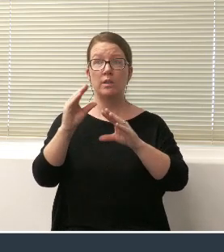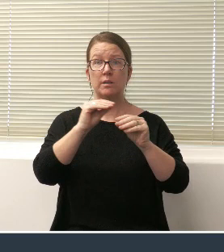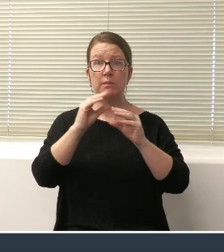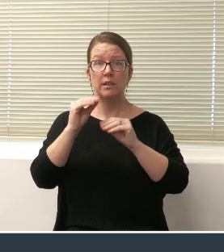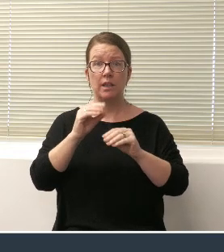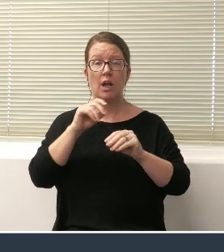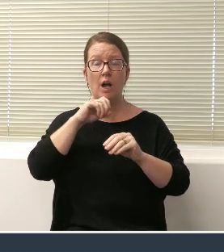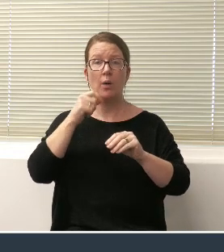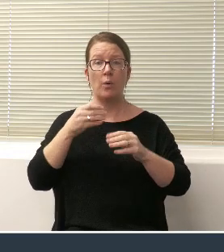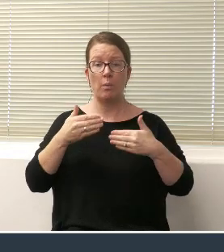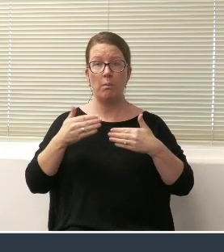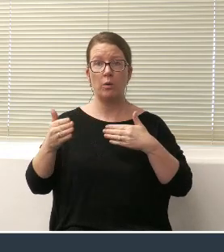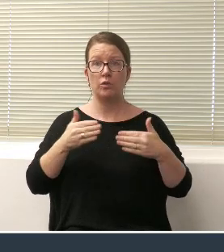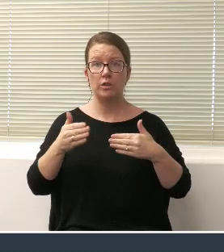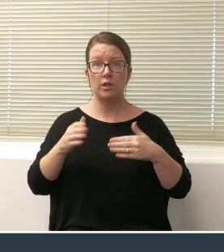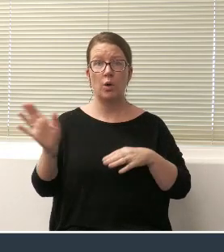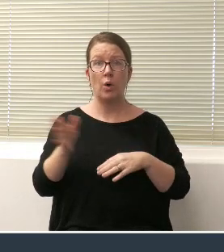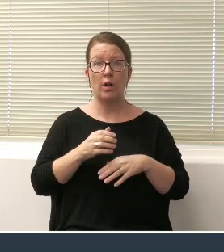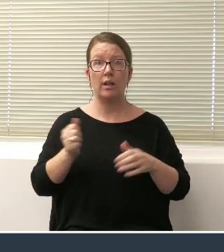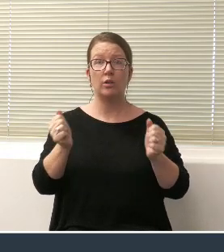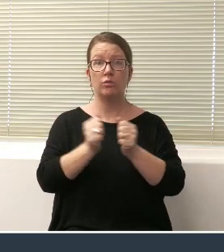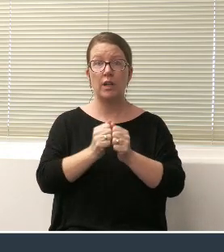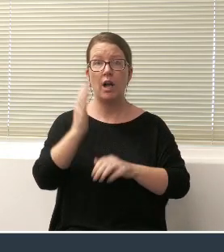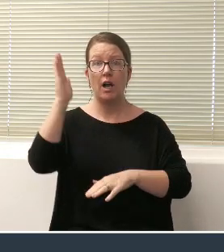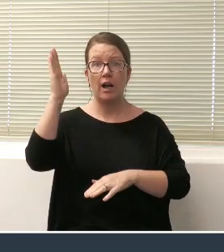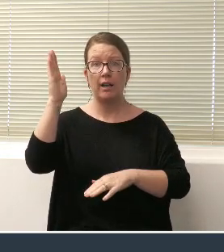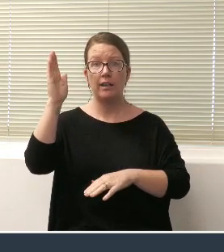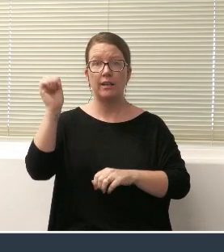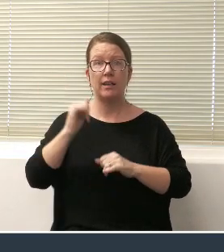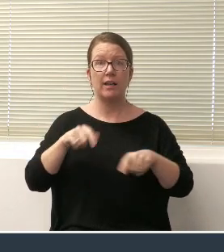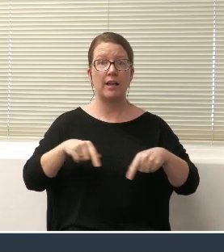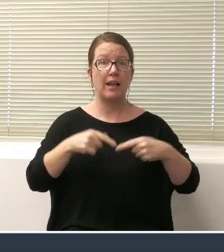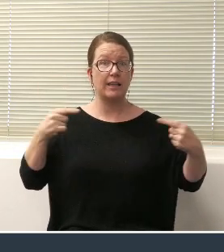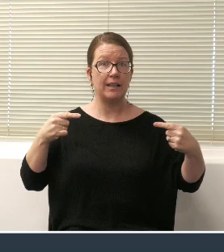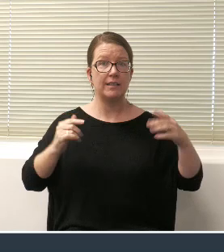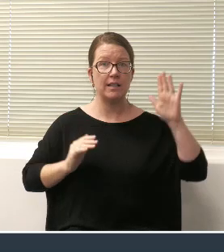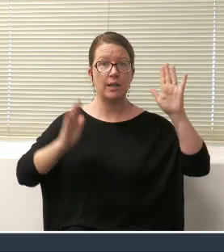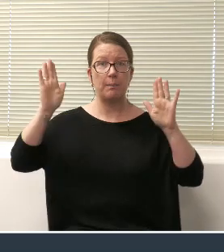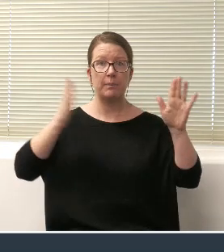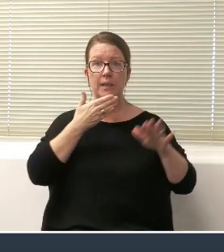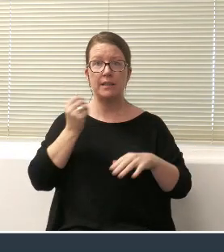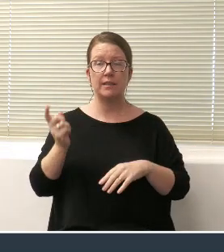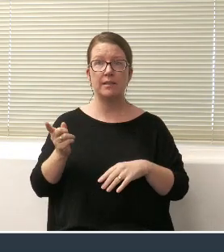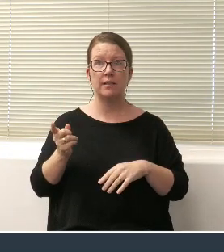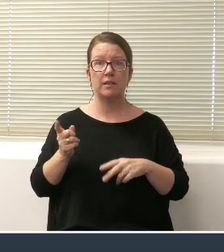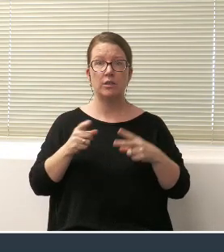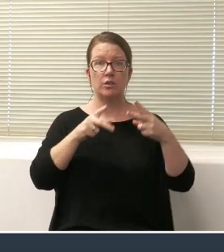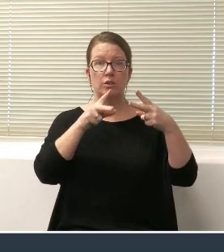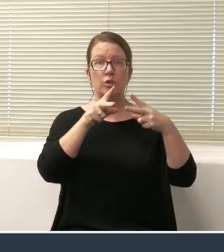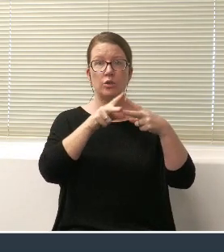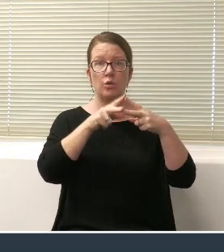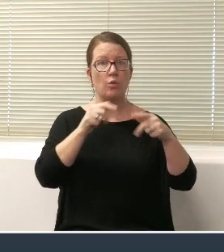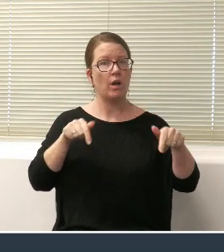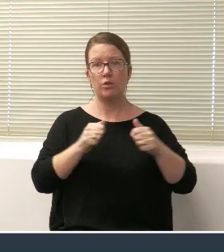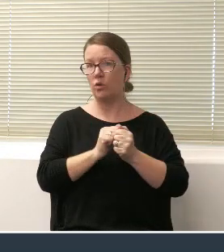to this, I will put the motion. All those in favour, please say aye. Aye. Against, if you could raise your hands, makes it easier. Councillor McGrath and